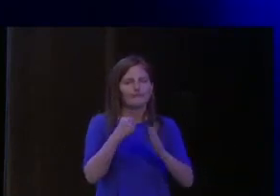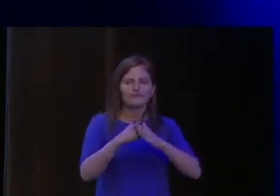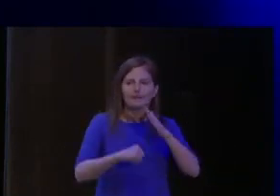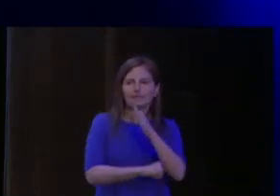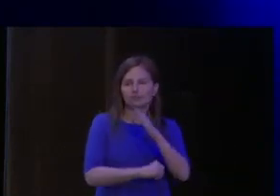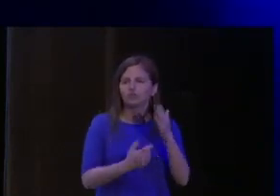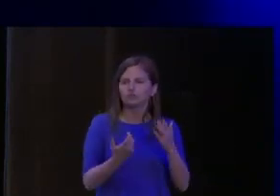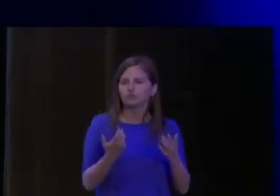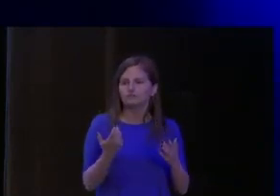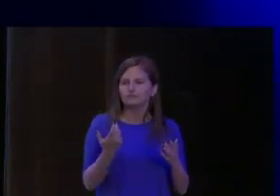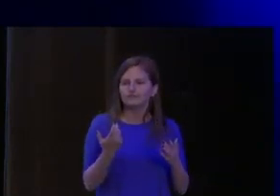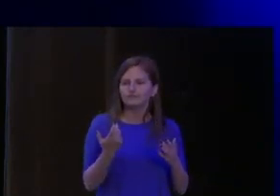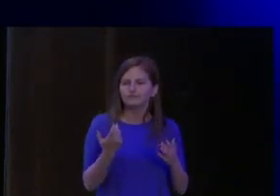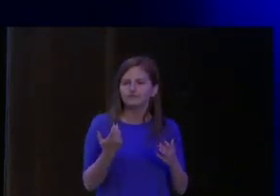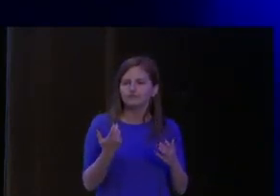fundamental